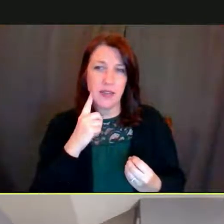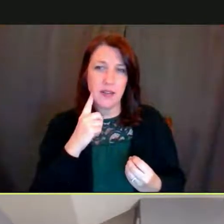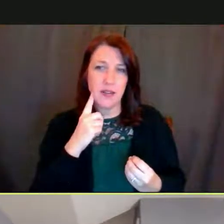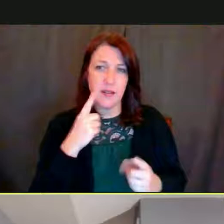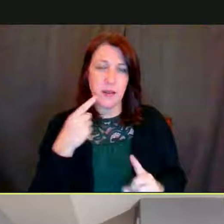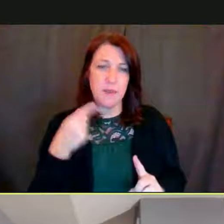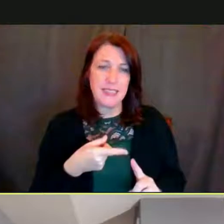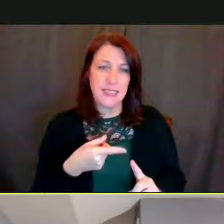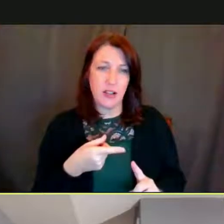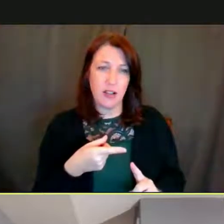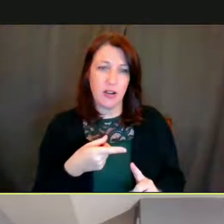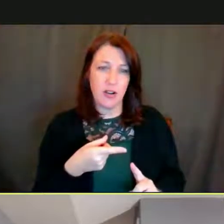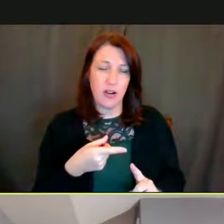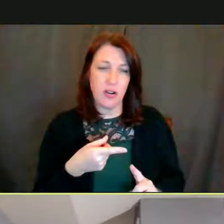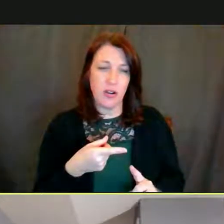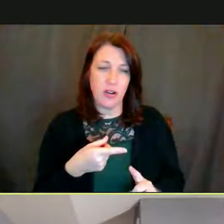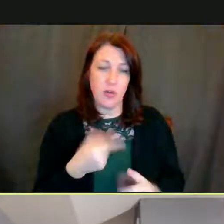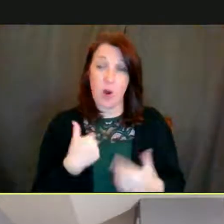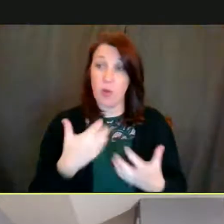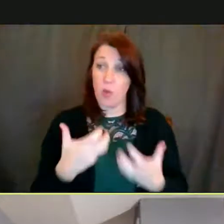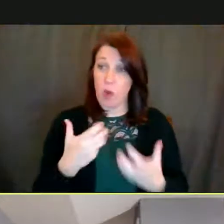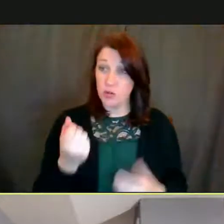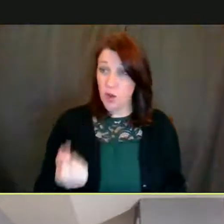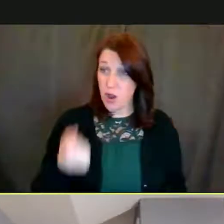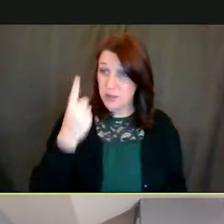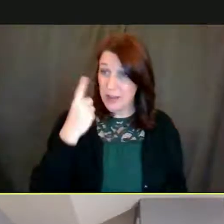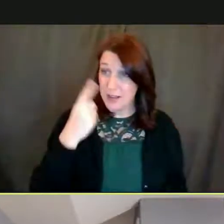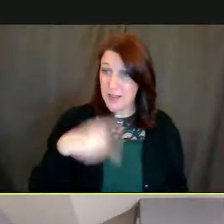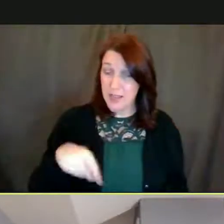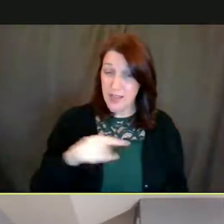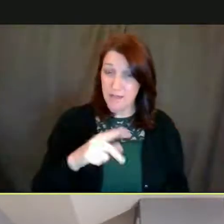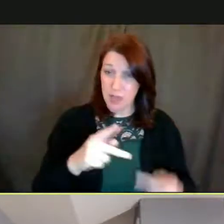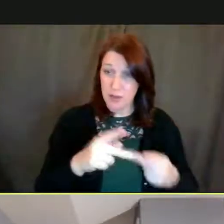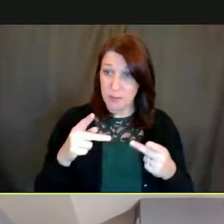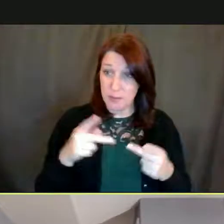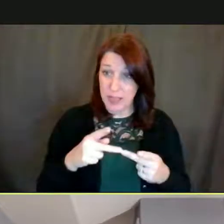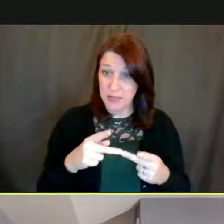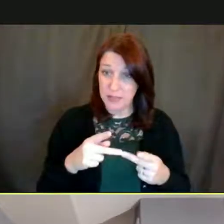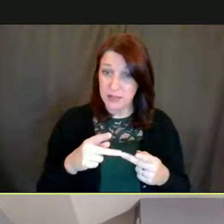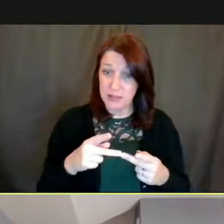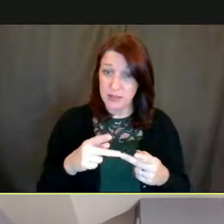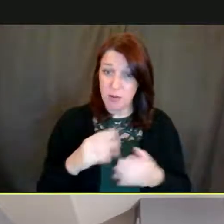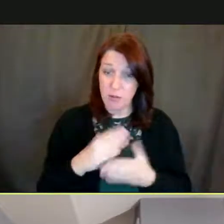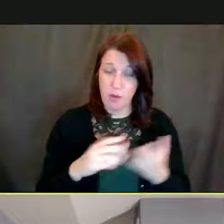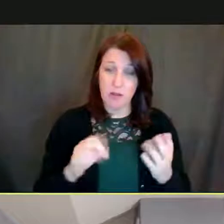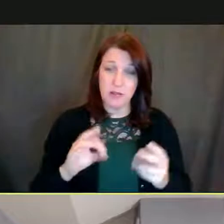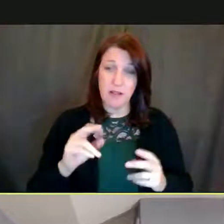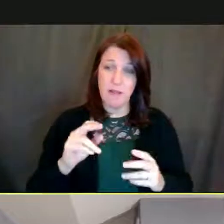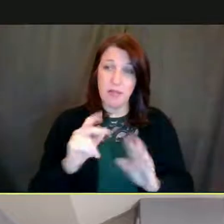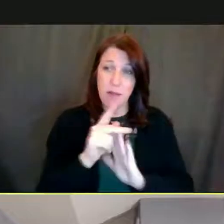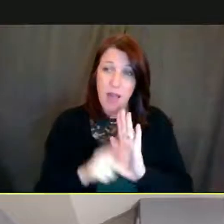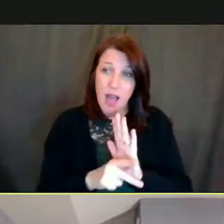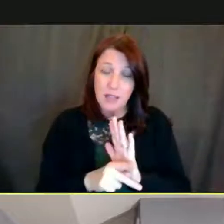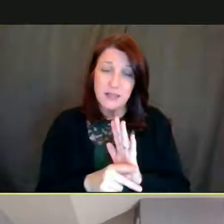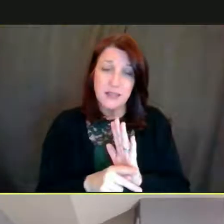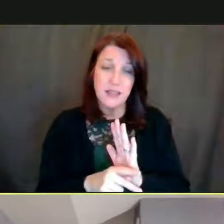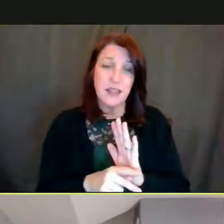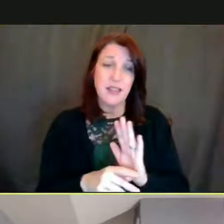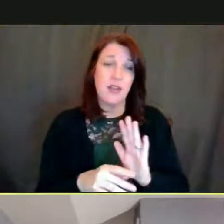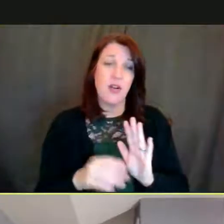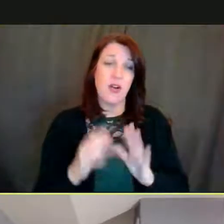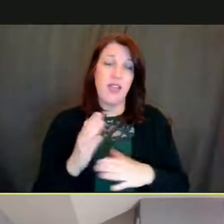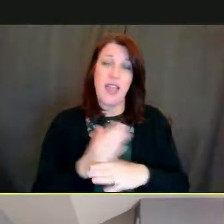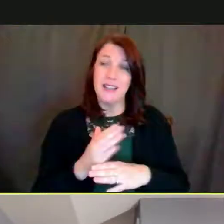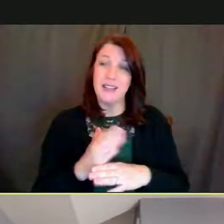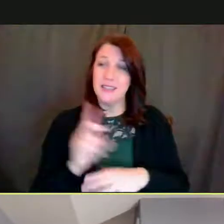particular, what we really want to understand is whether there are places that, or parts of the policy or parts of the current data sharing landscape